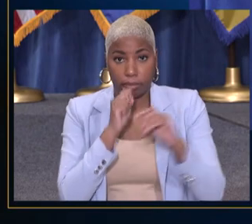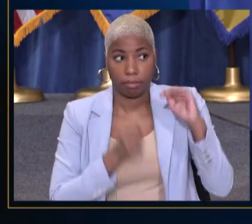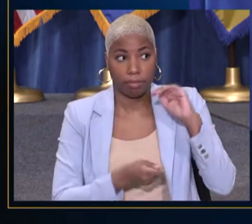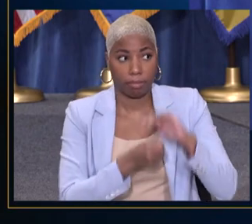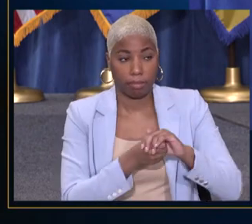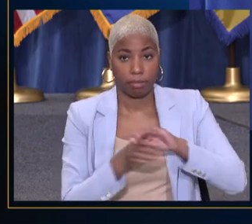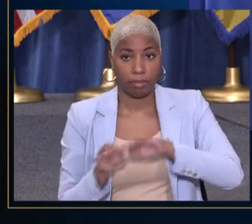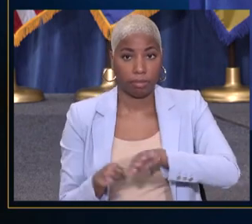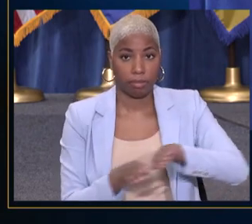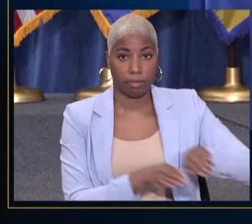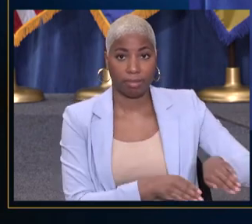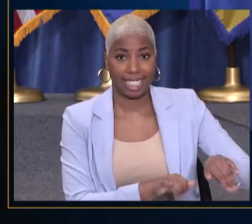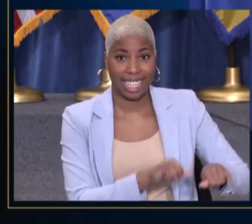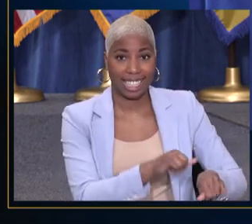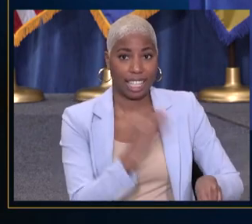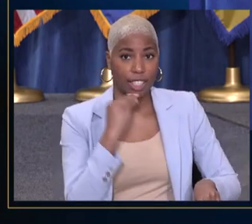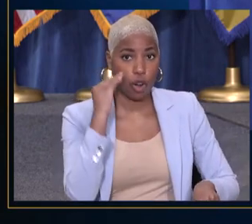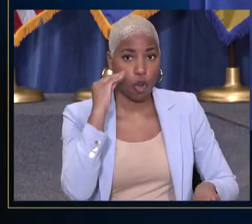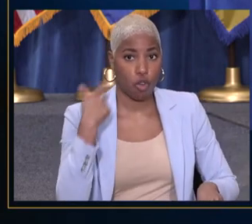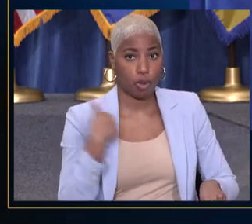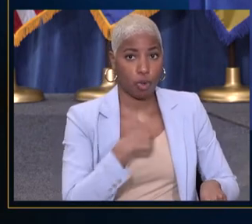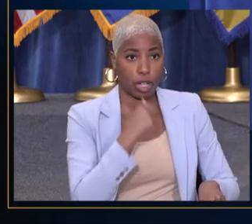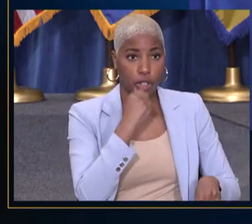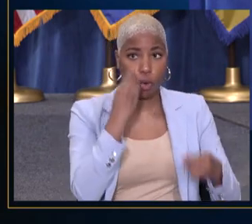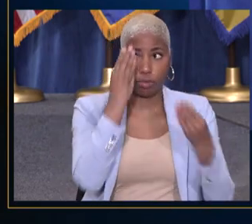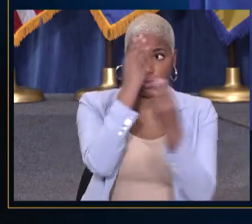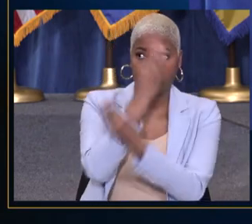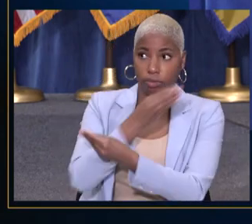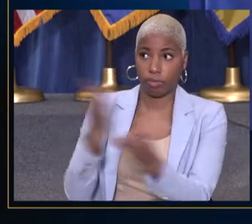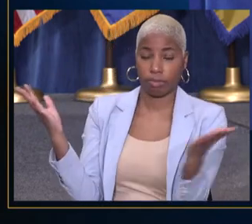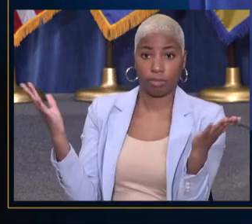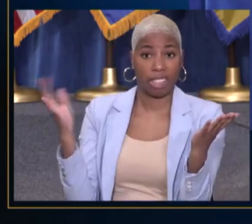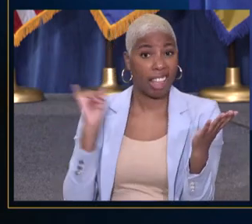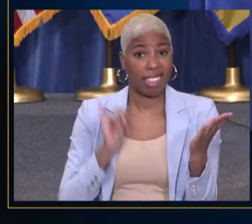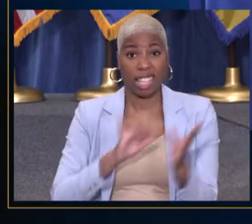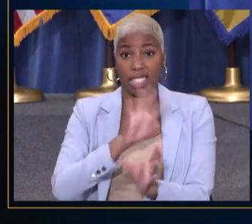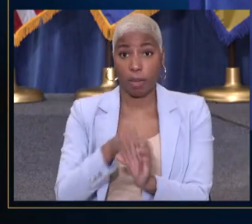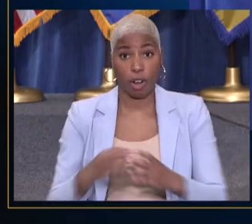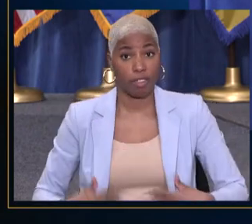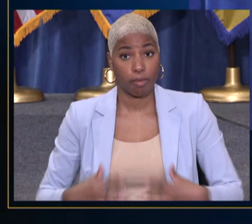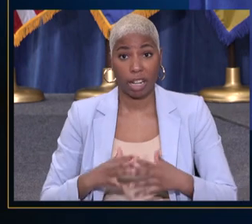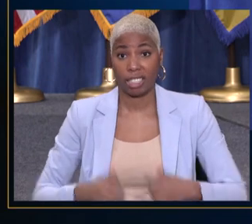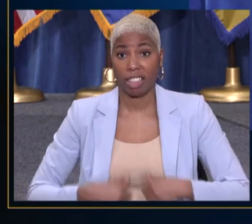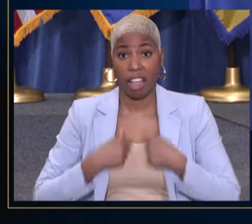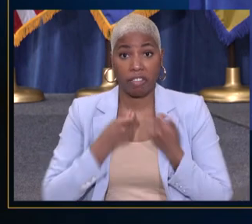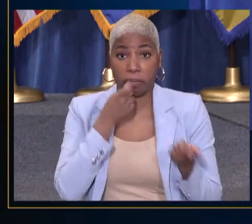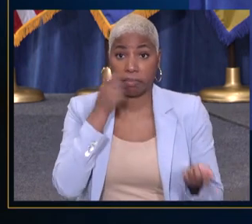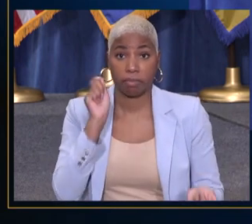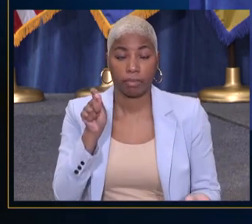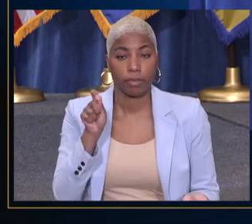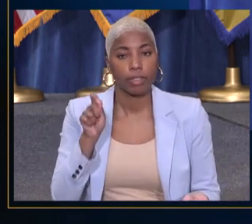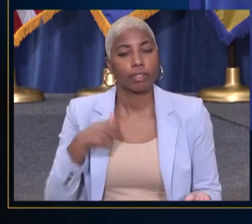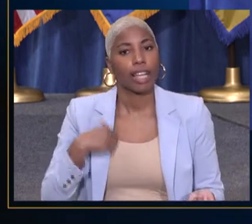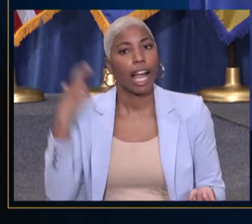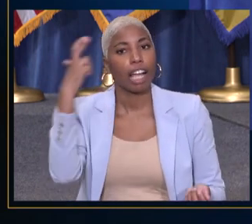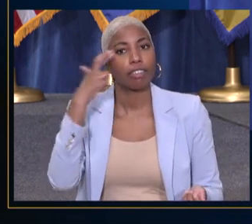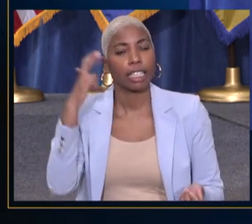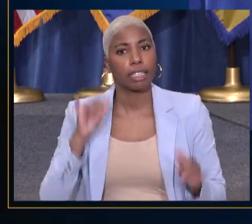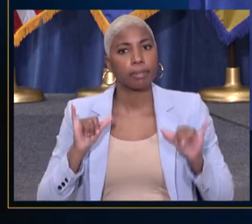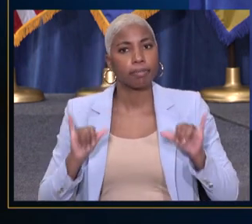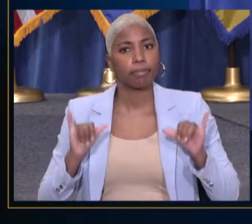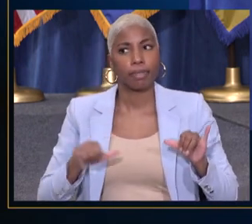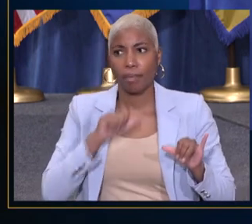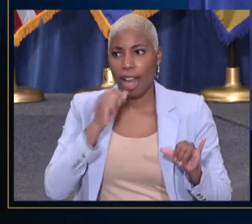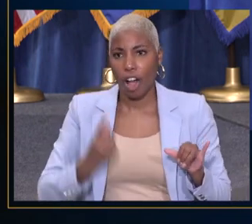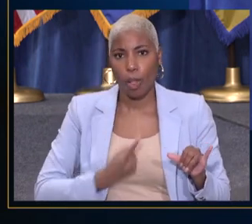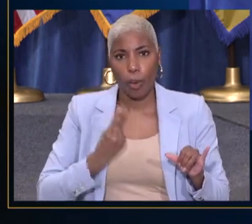laundry at home, and we don't, it's just a part of being pregnant or having a child. And so what I quickly realized is that I wasn't alone.